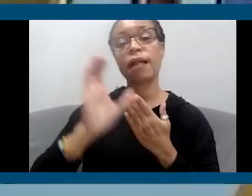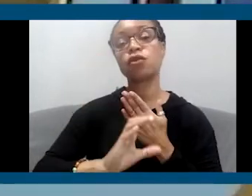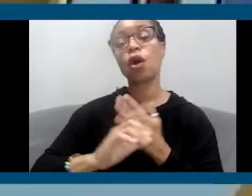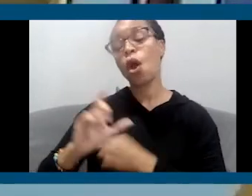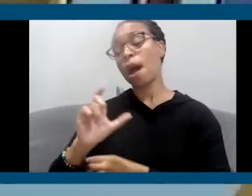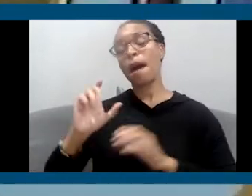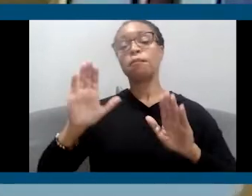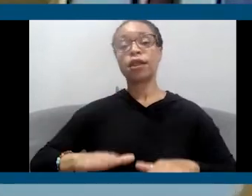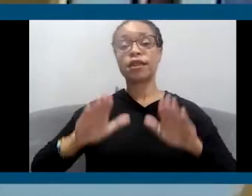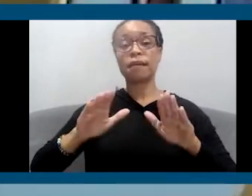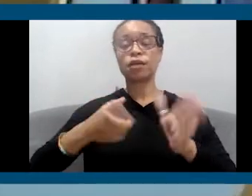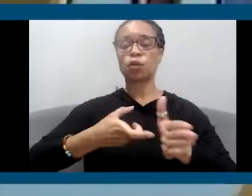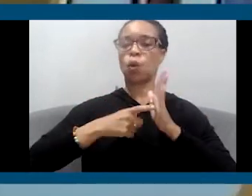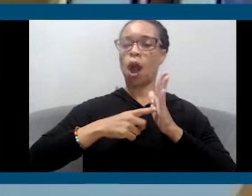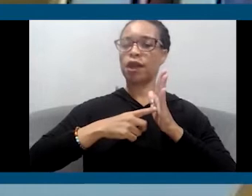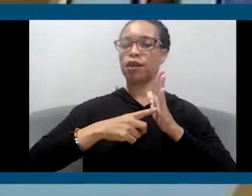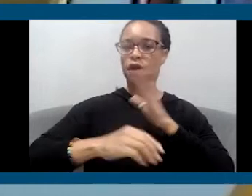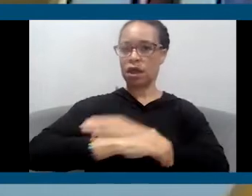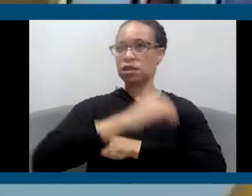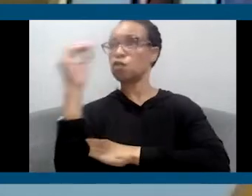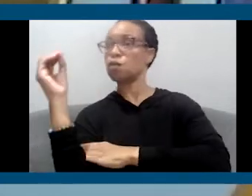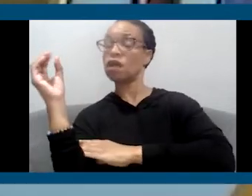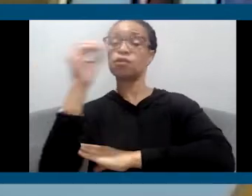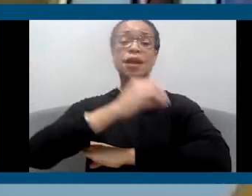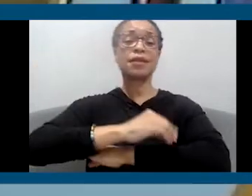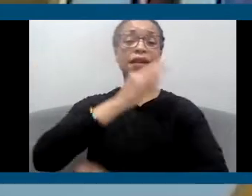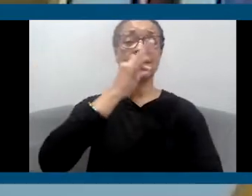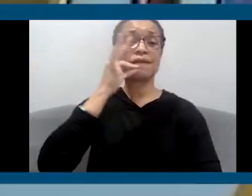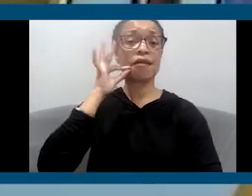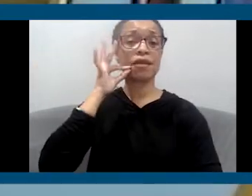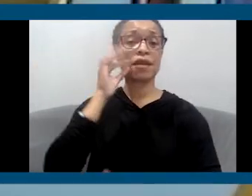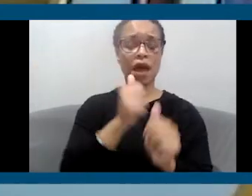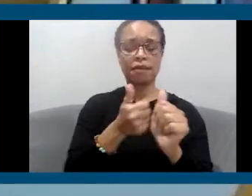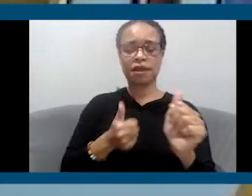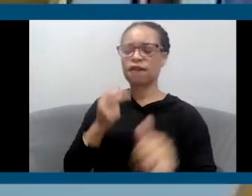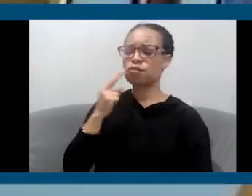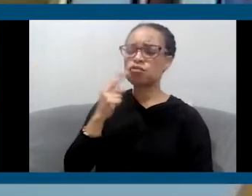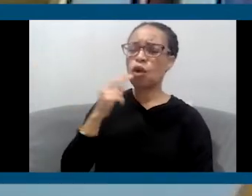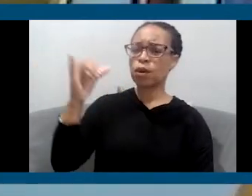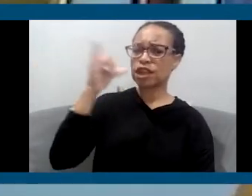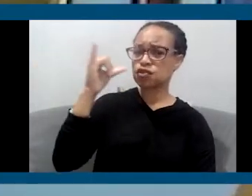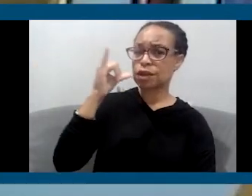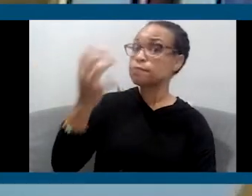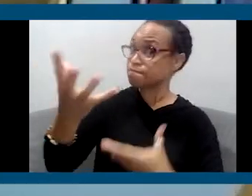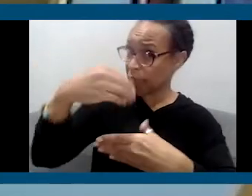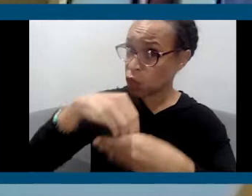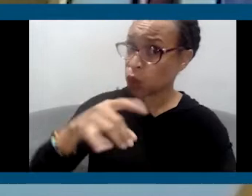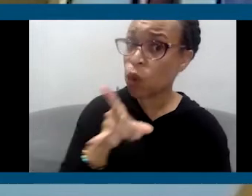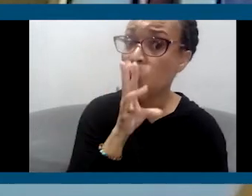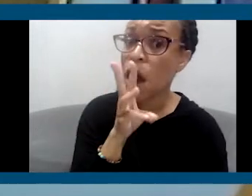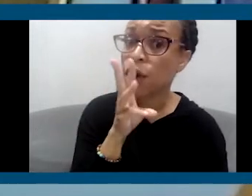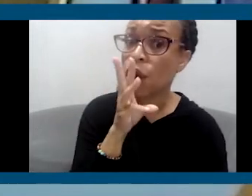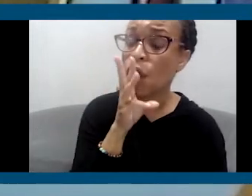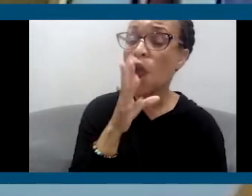required to fast from sunrise to sundown and abstain from smoking, drinking, including water, and